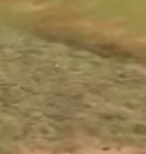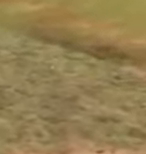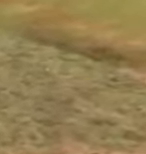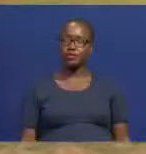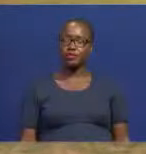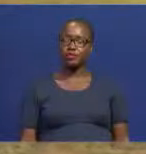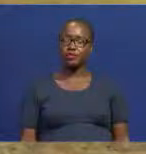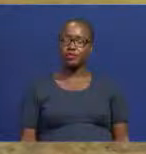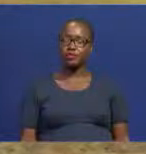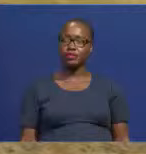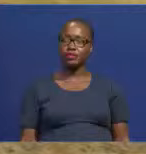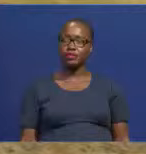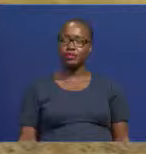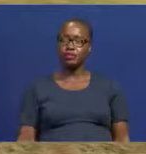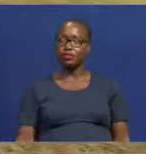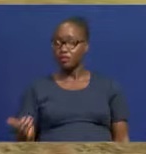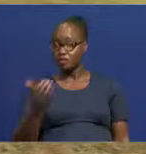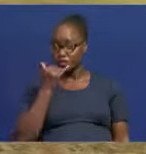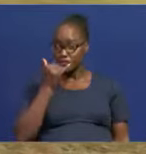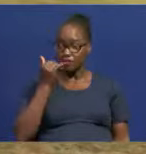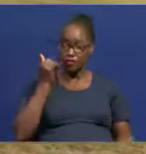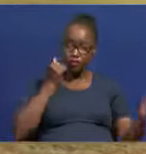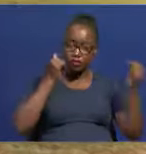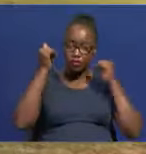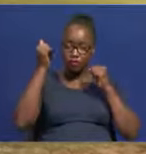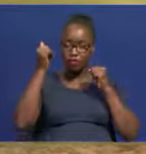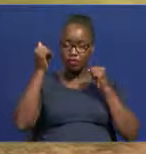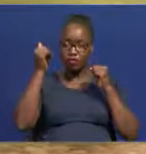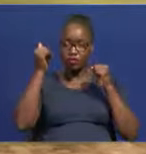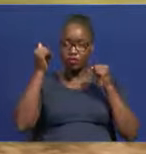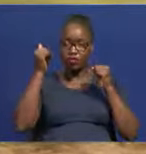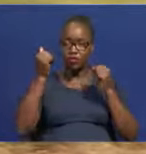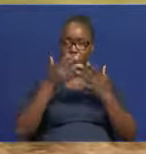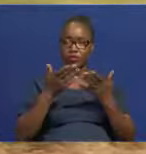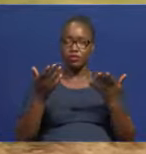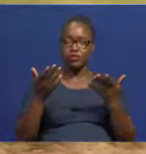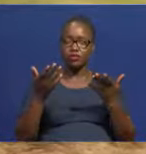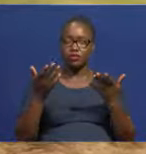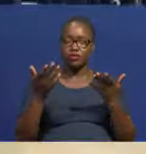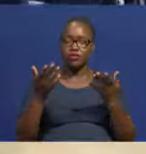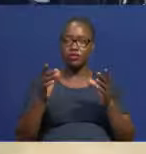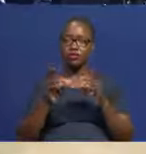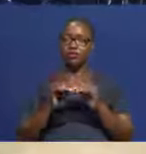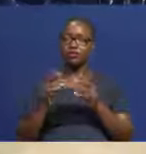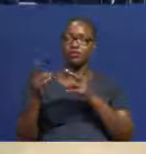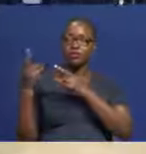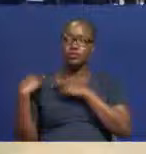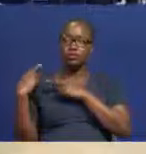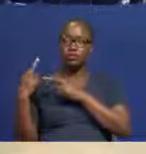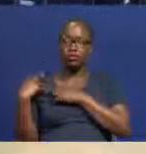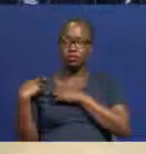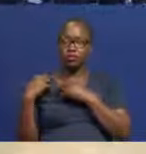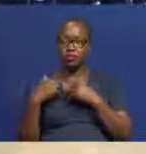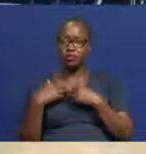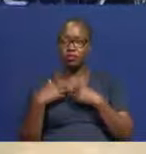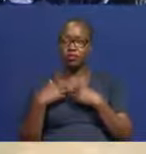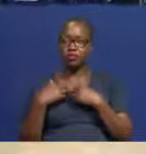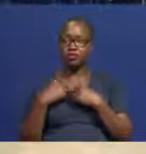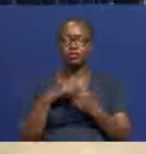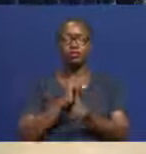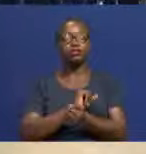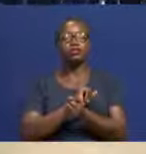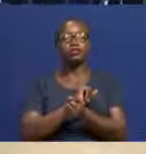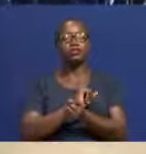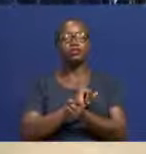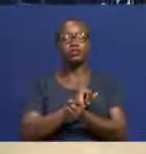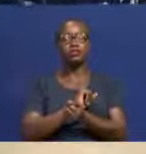When an officer commits an offense in the forces, it is the military police unit that is tasked with the responsibility of apprehending the